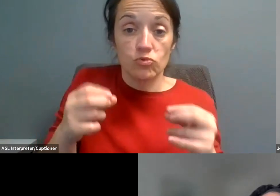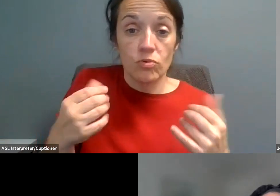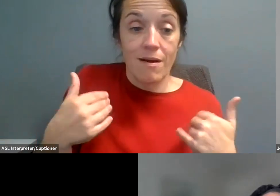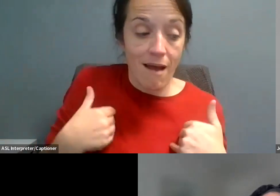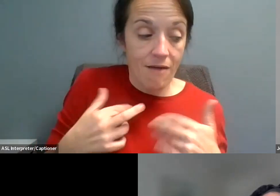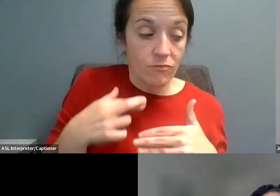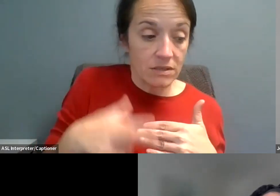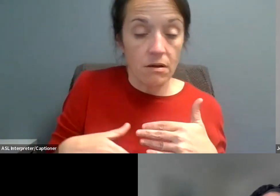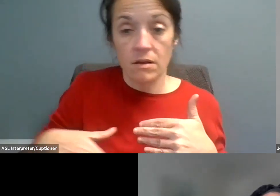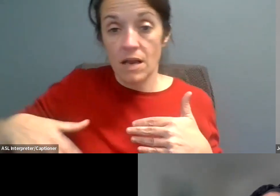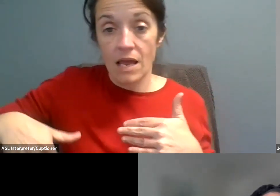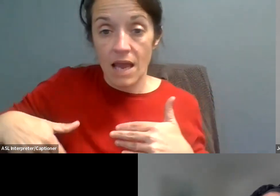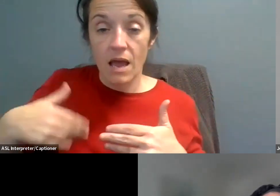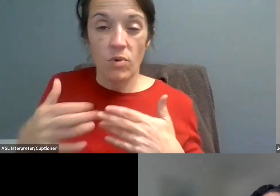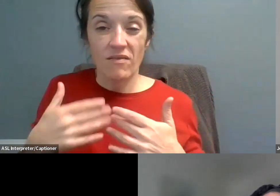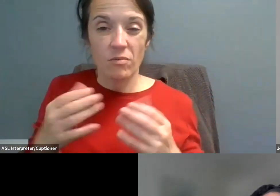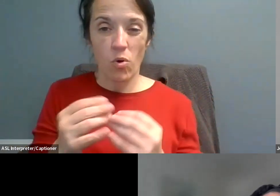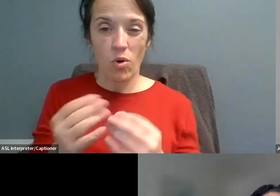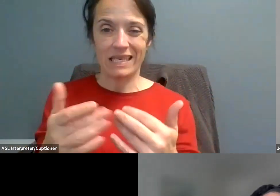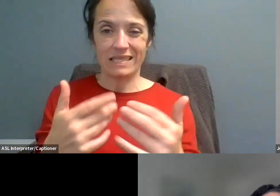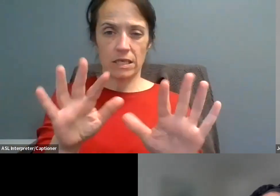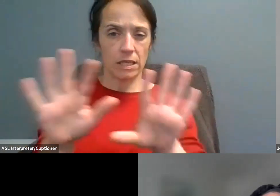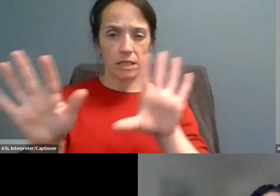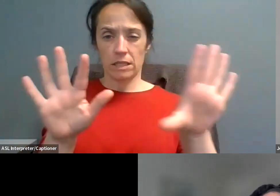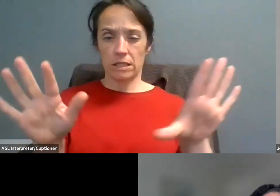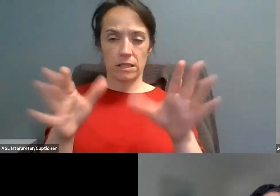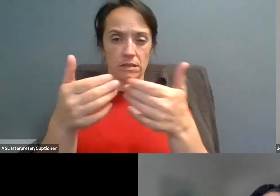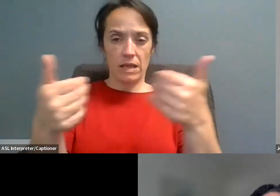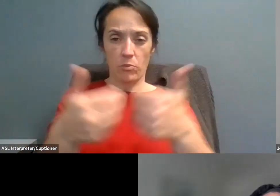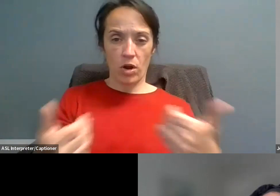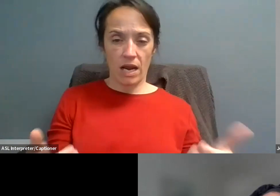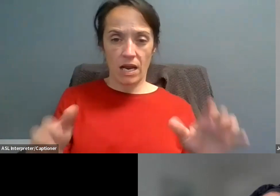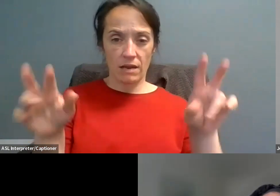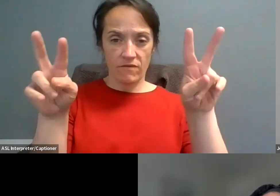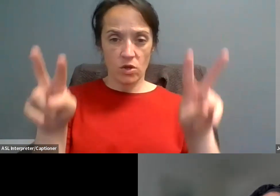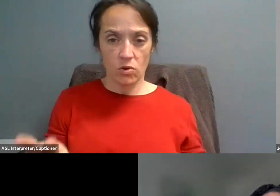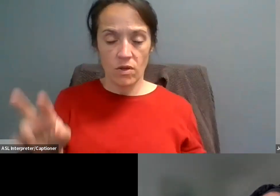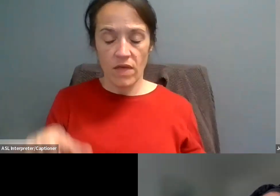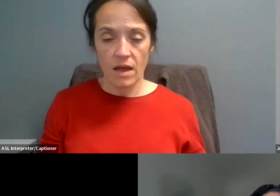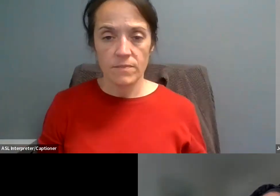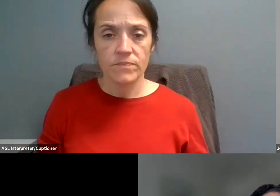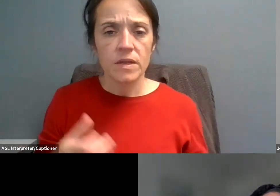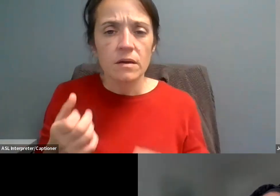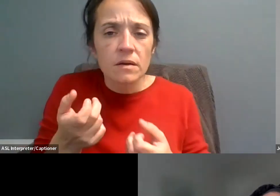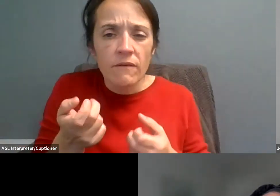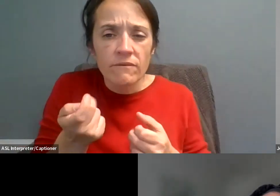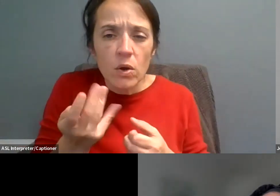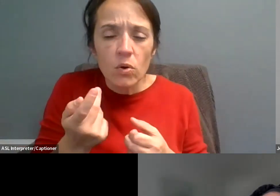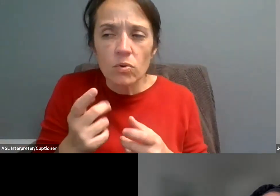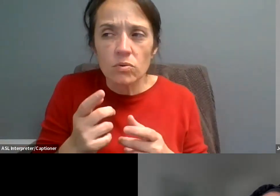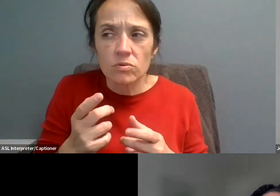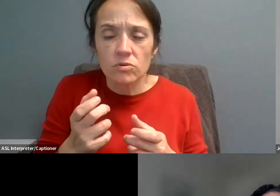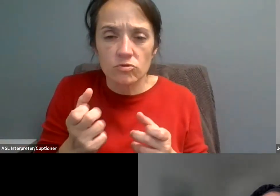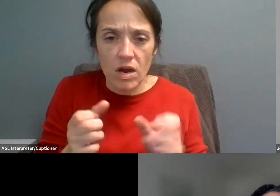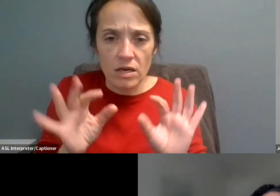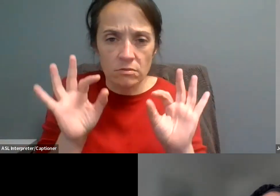more easily view that information, both on the LGU side and the NIFA side. So items like that, we are trying to work through first, but we have